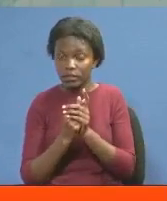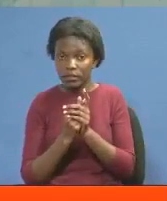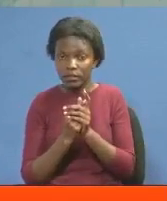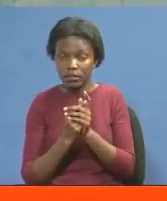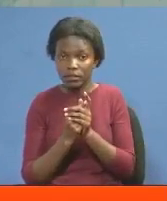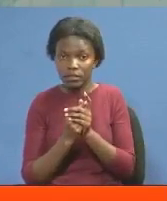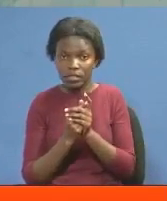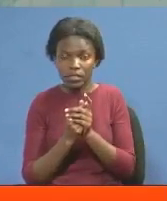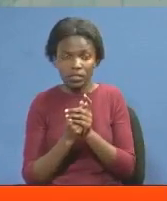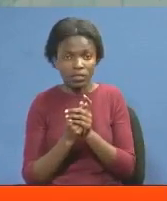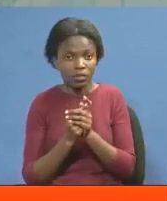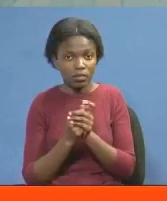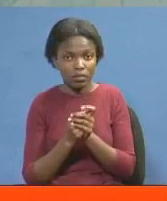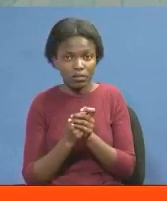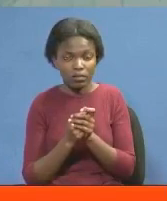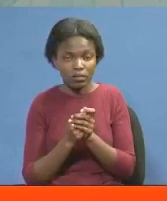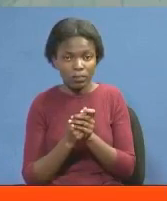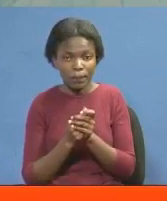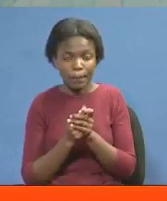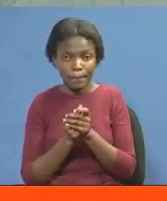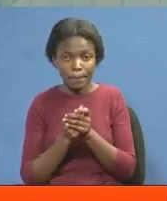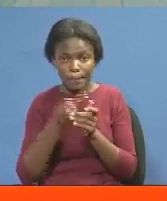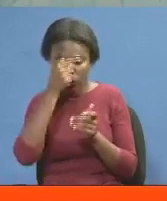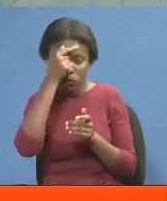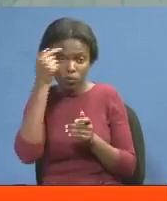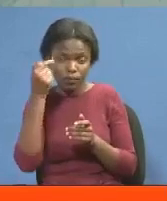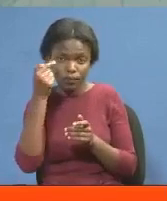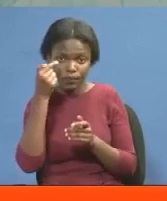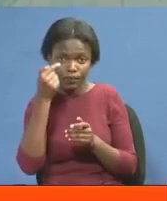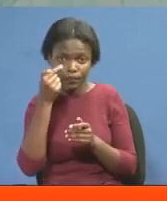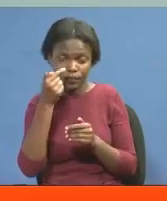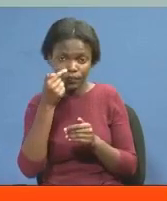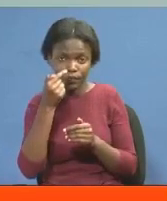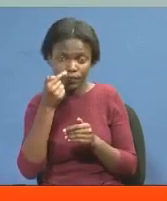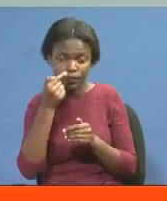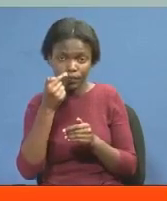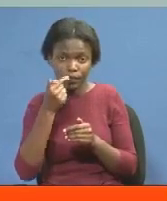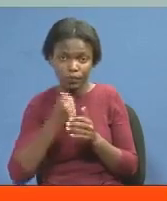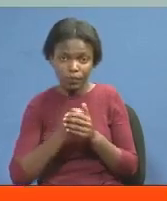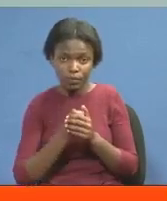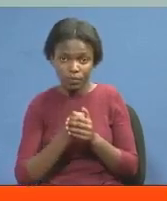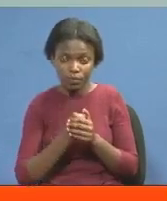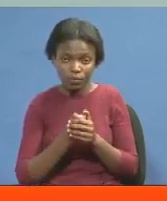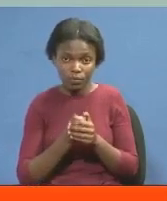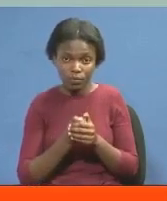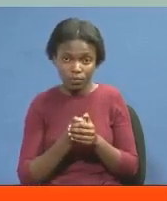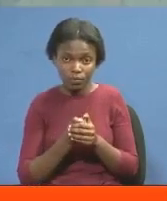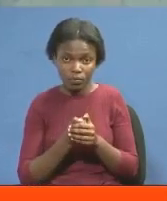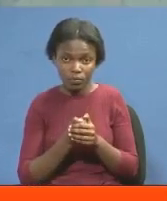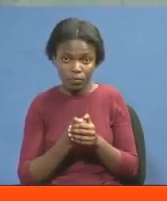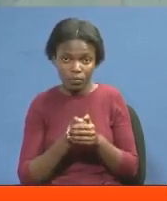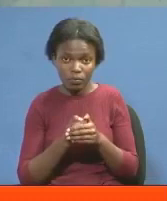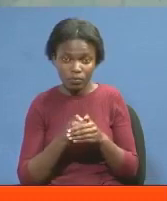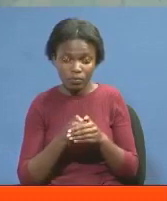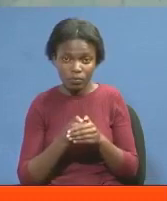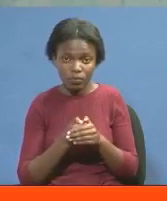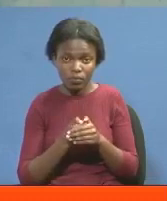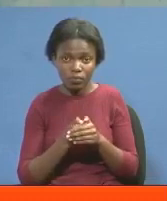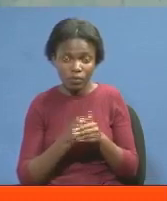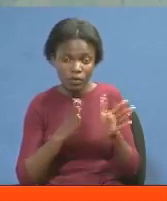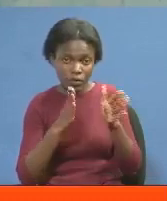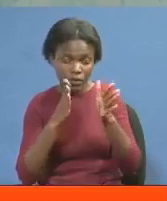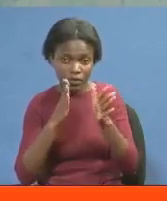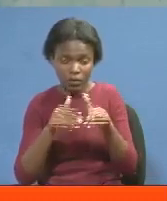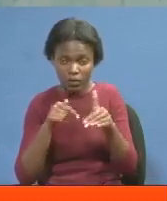is really discussing about taking them back, mm-hmm, because some few bad ones in their midst went and